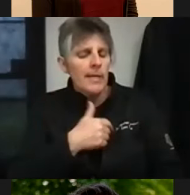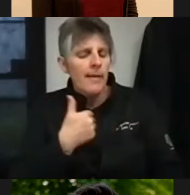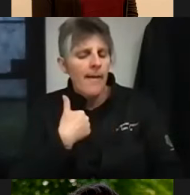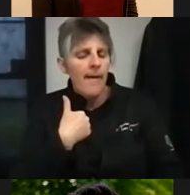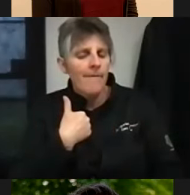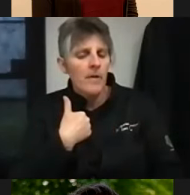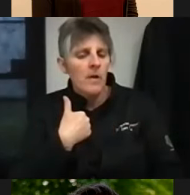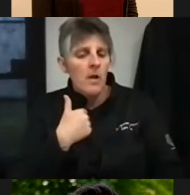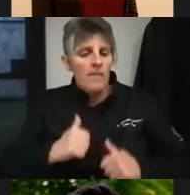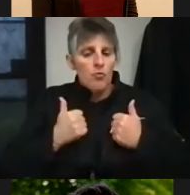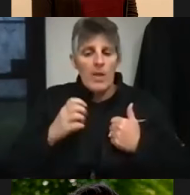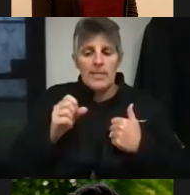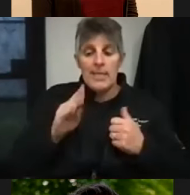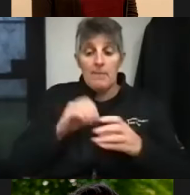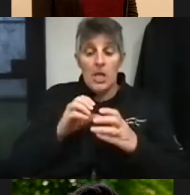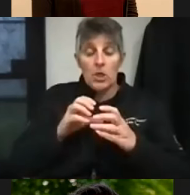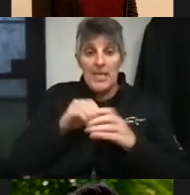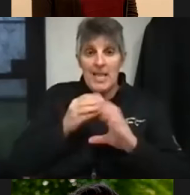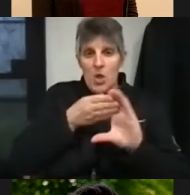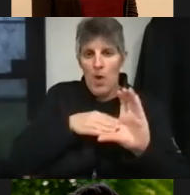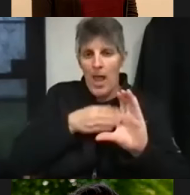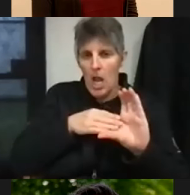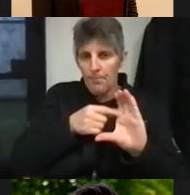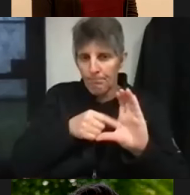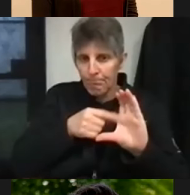the resident stem cells in our retina?